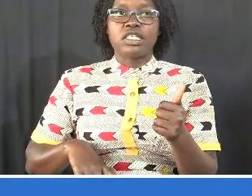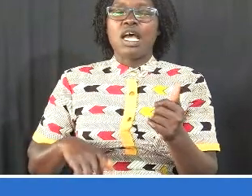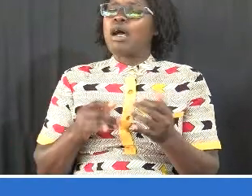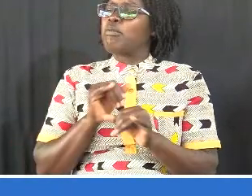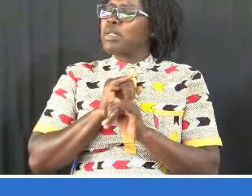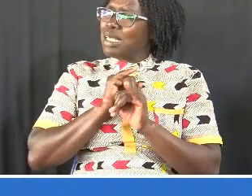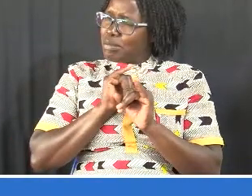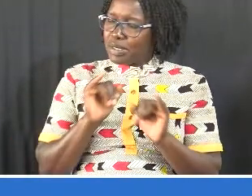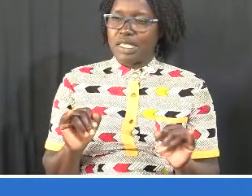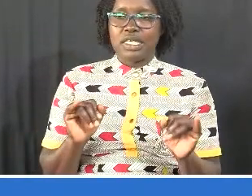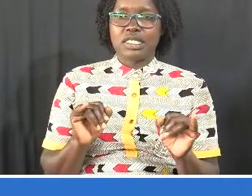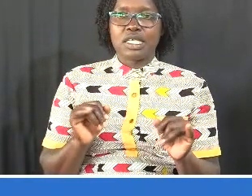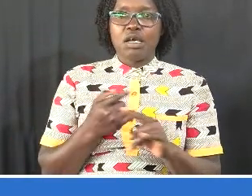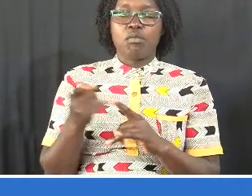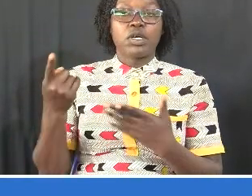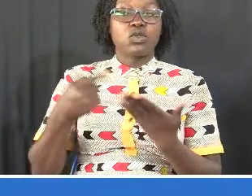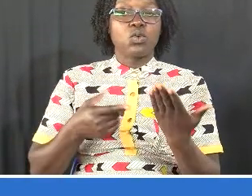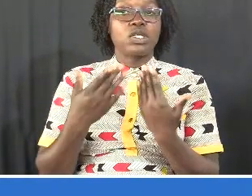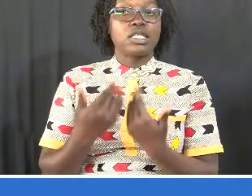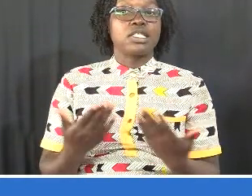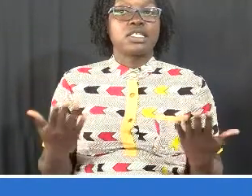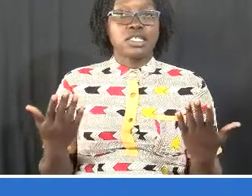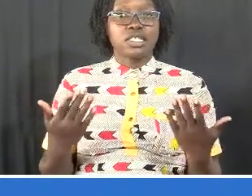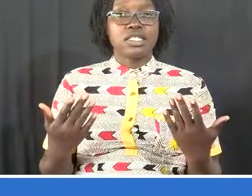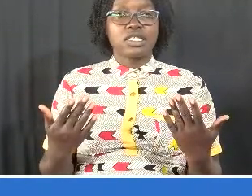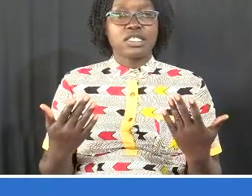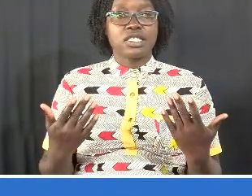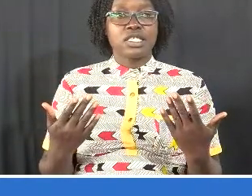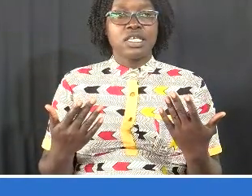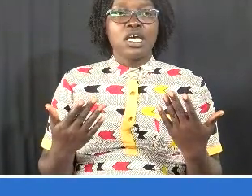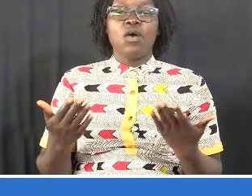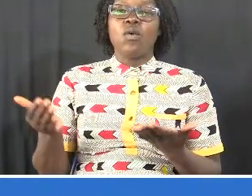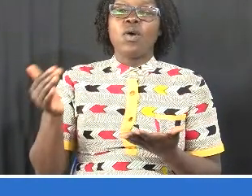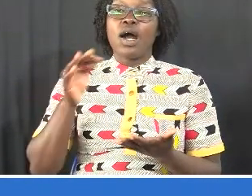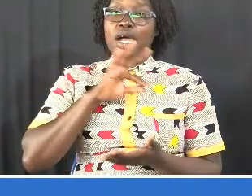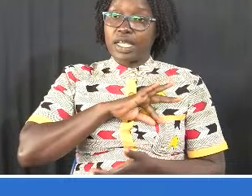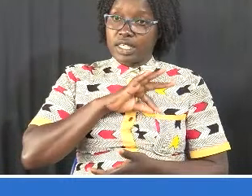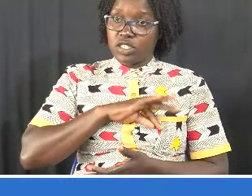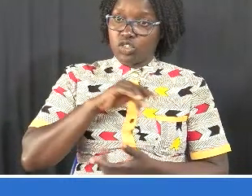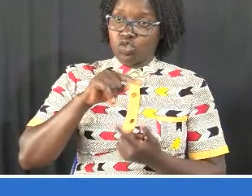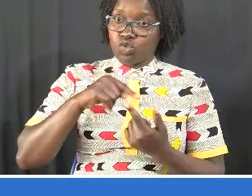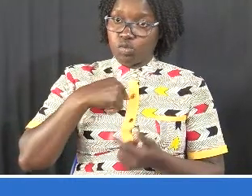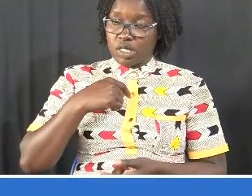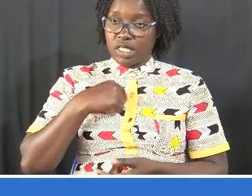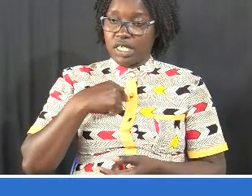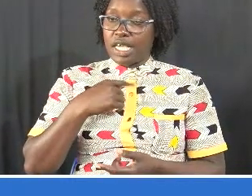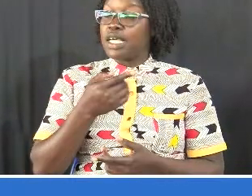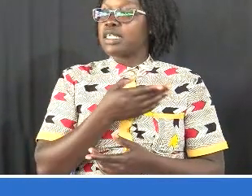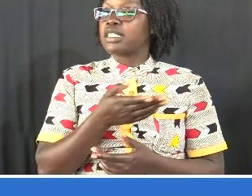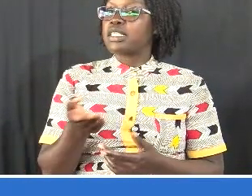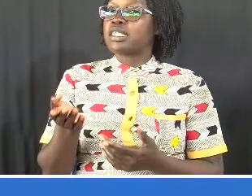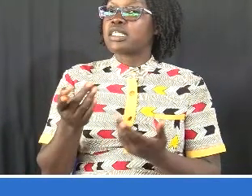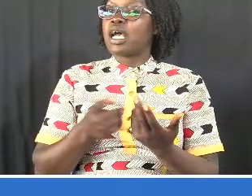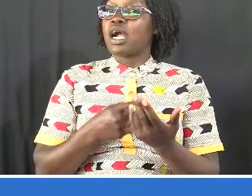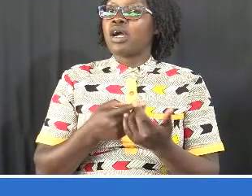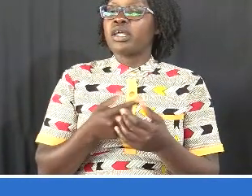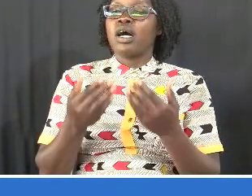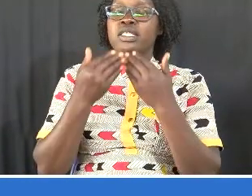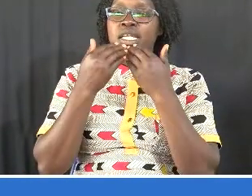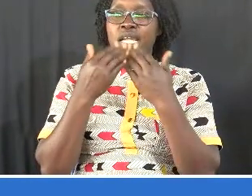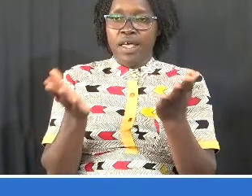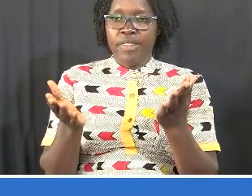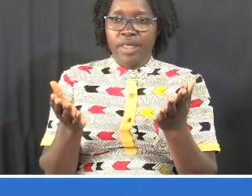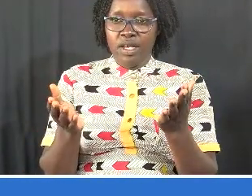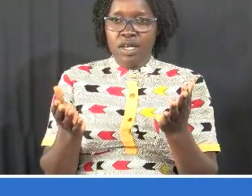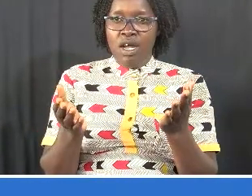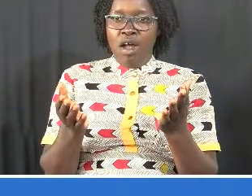blameless. But what things were gained to me, this I have counted